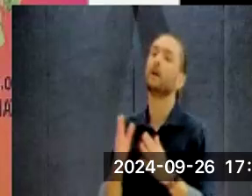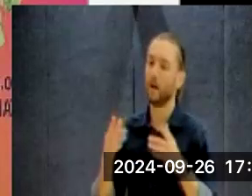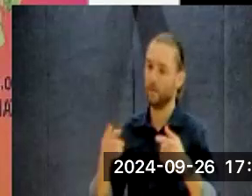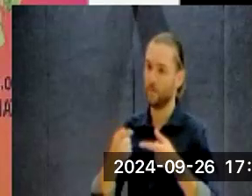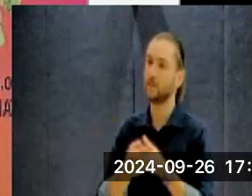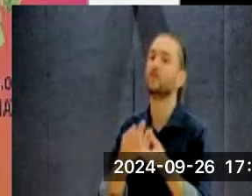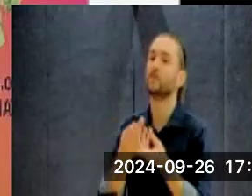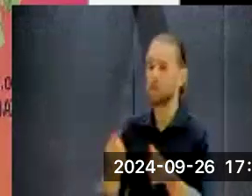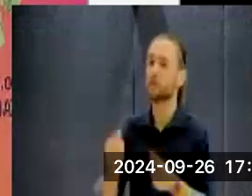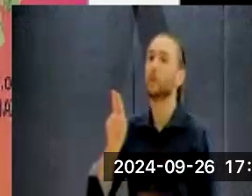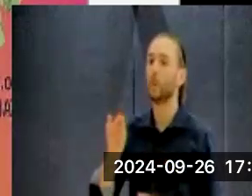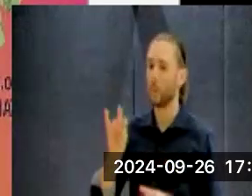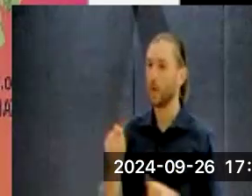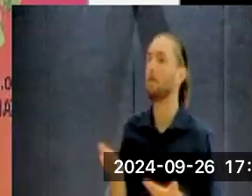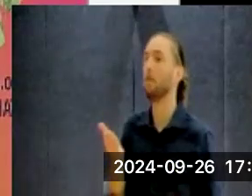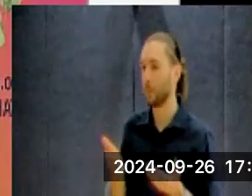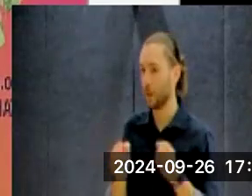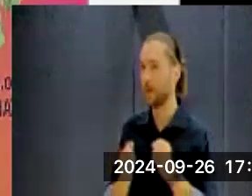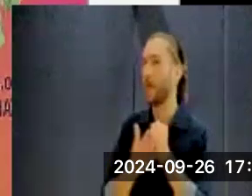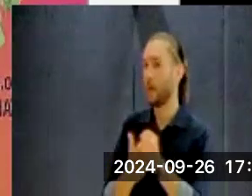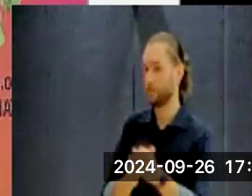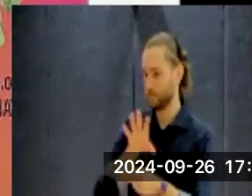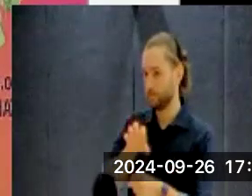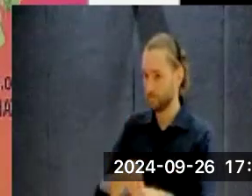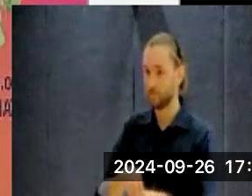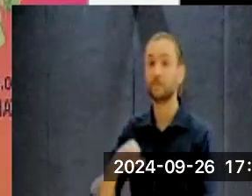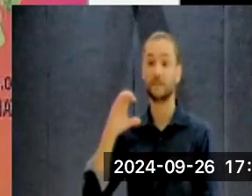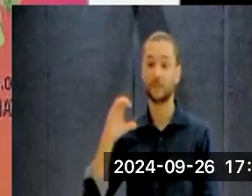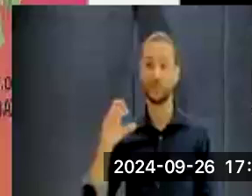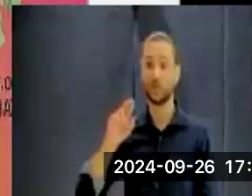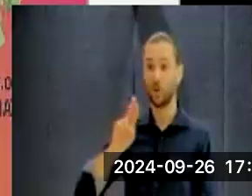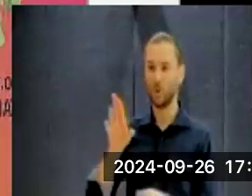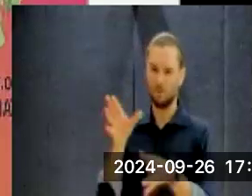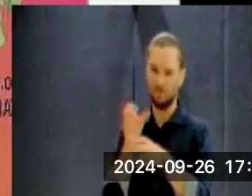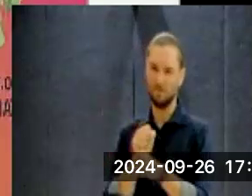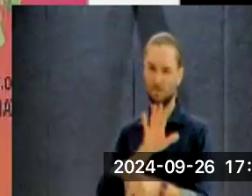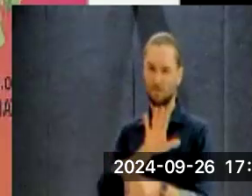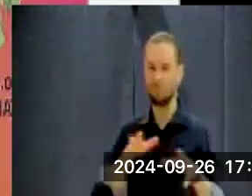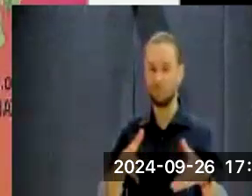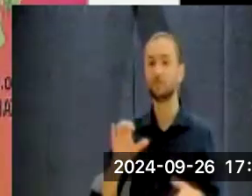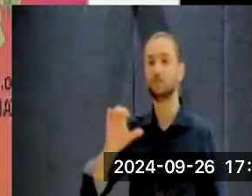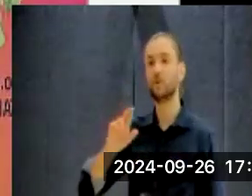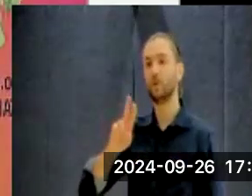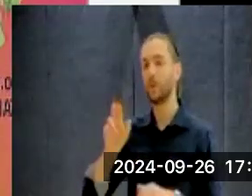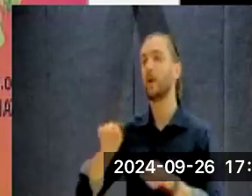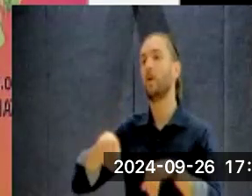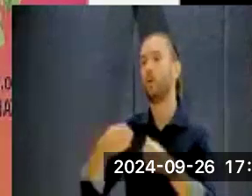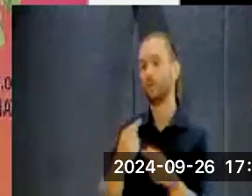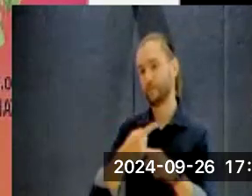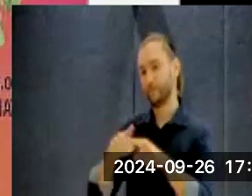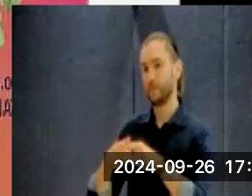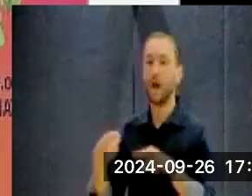be able to assist. CRU, CCRU, offers a range of conflict resolution services to help